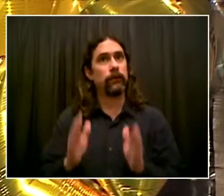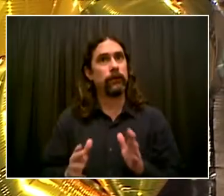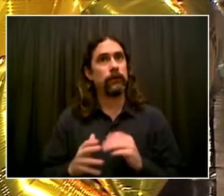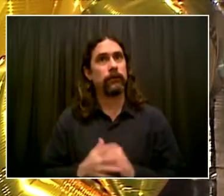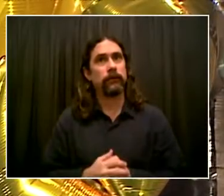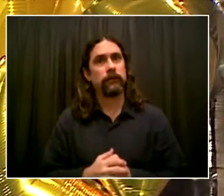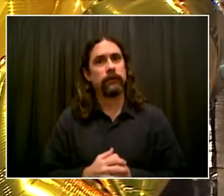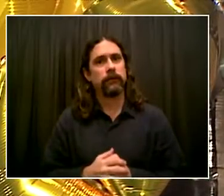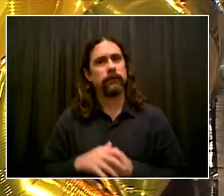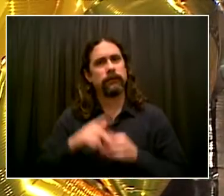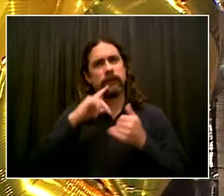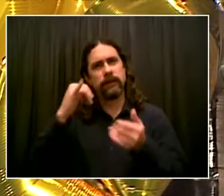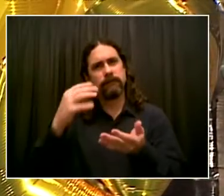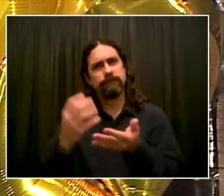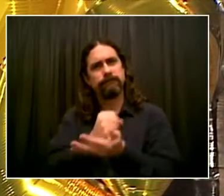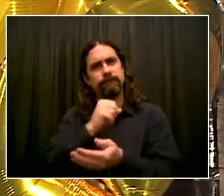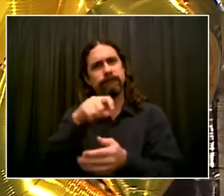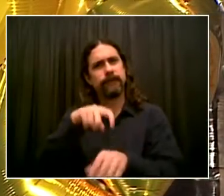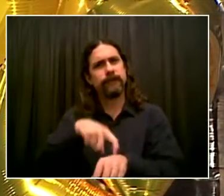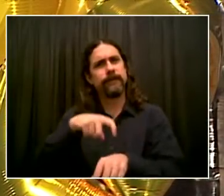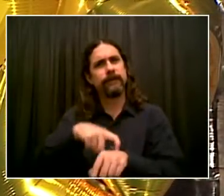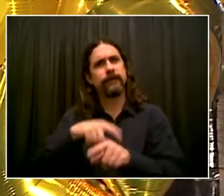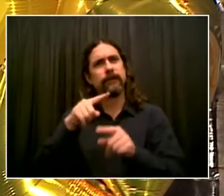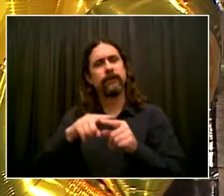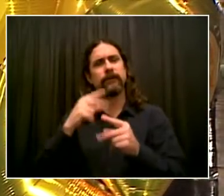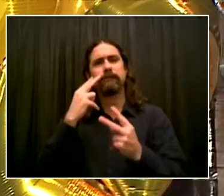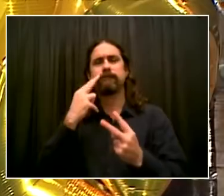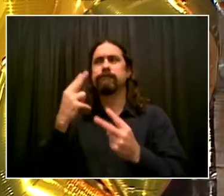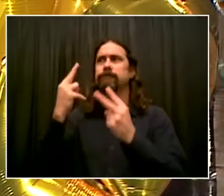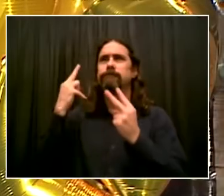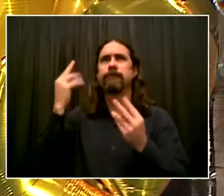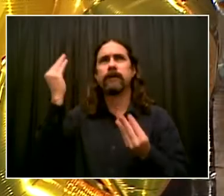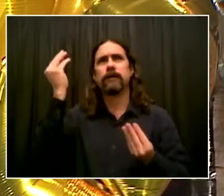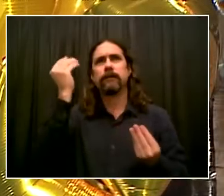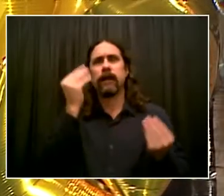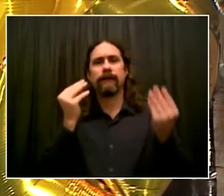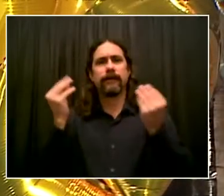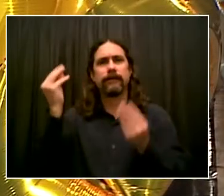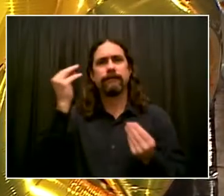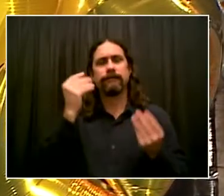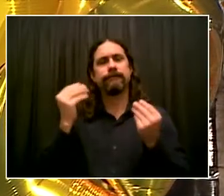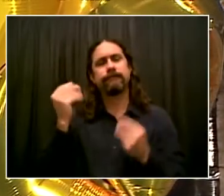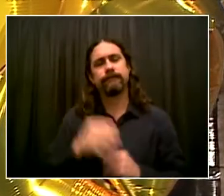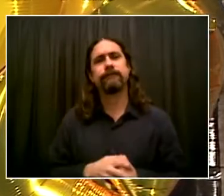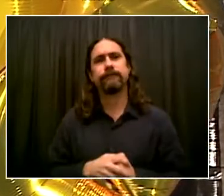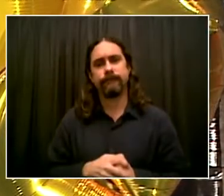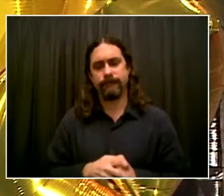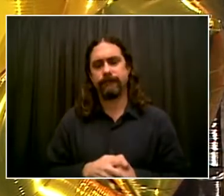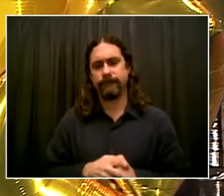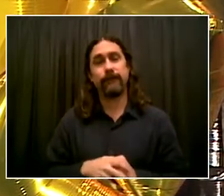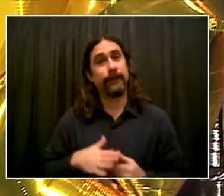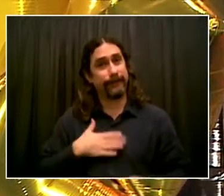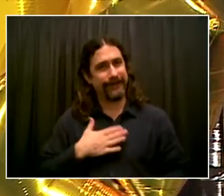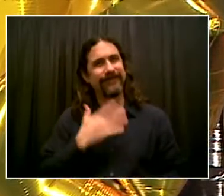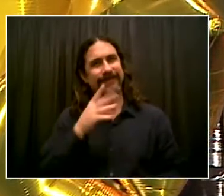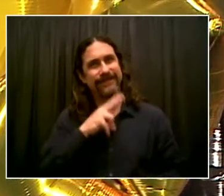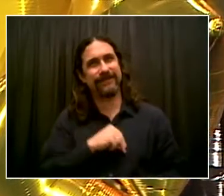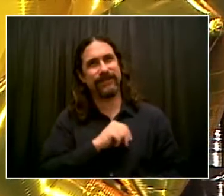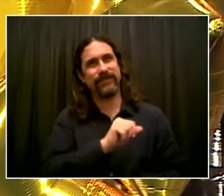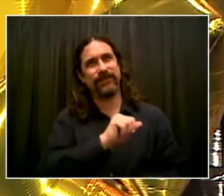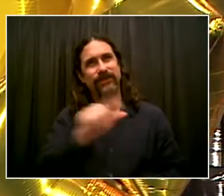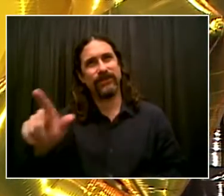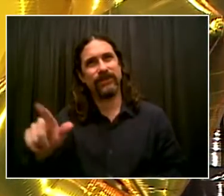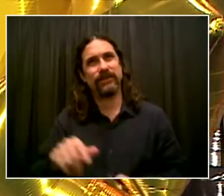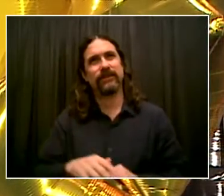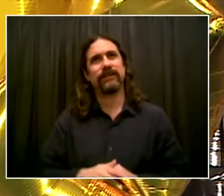happy Thanksgiving to all. And one thing for our scheduling ahead, we are obviously getting into